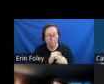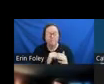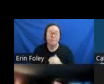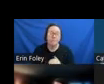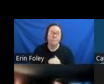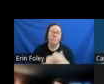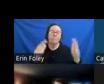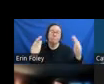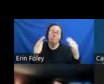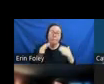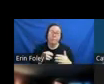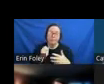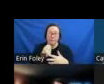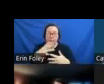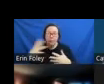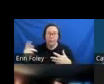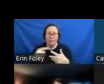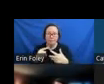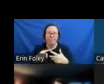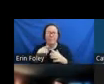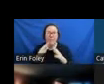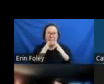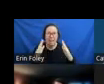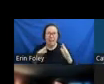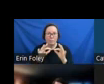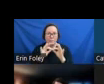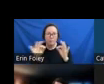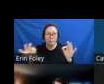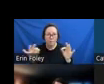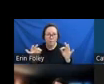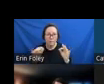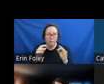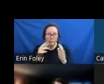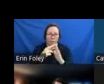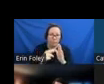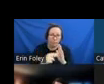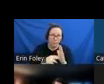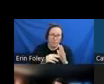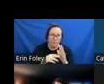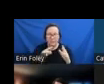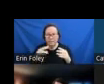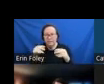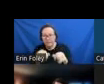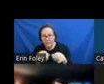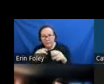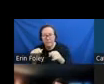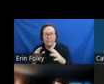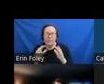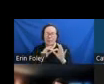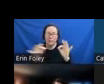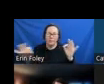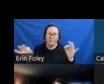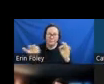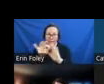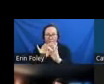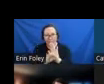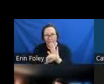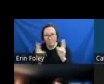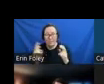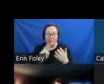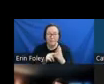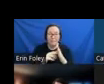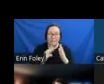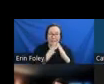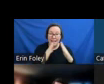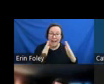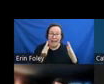Okay, I mean, the copy of the slides, plural. So the housing equation is our bricks and